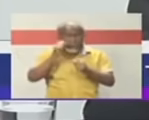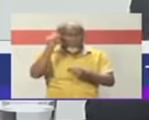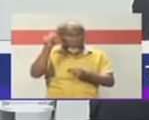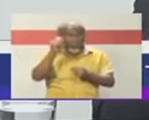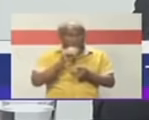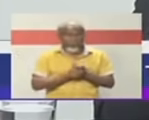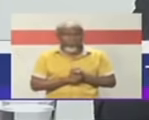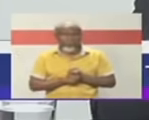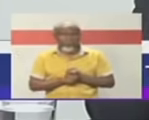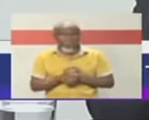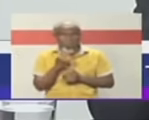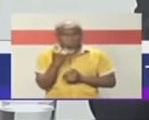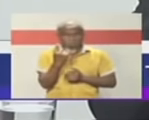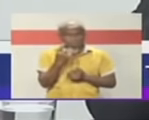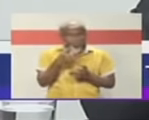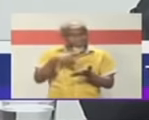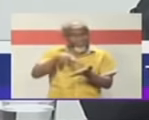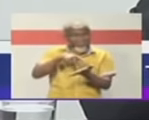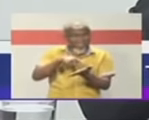party,